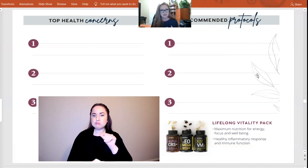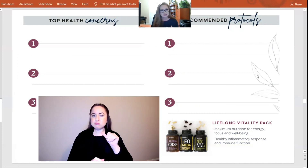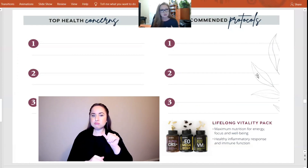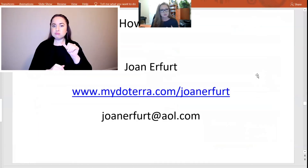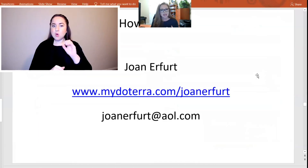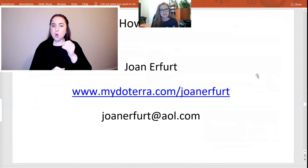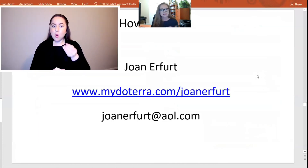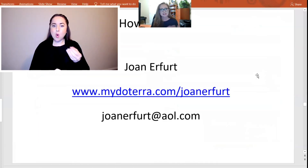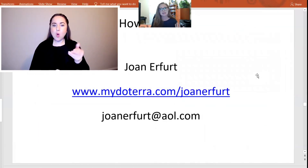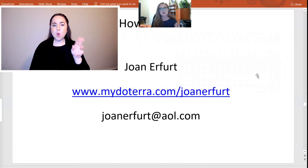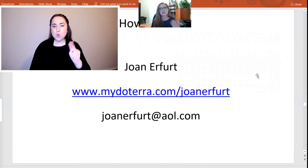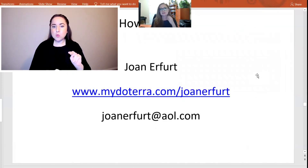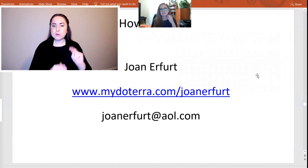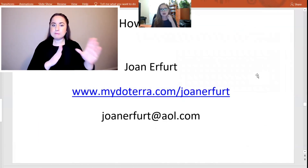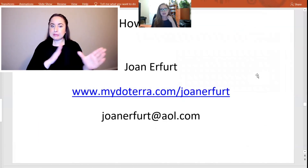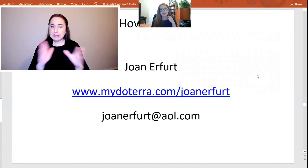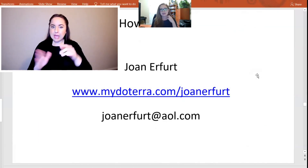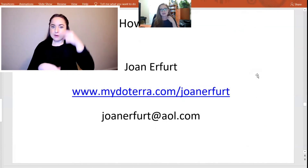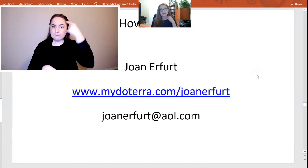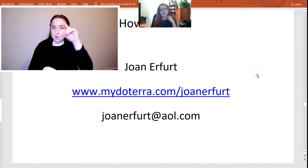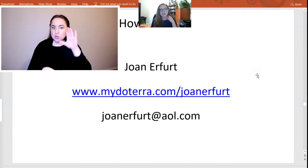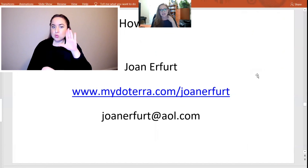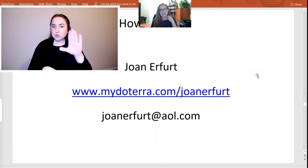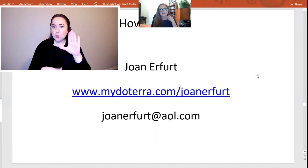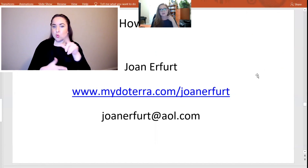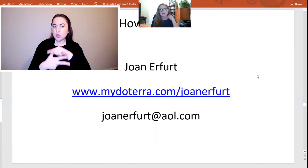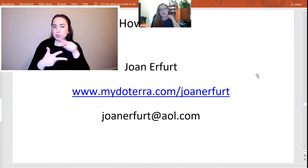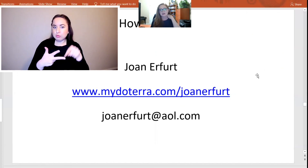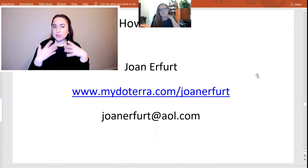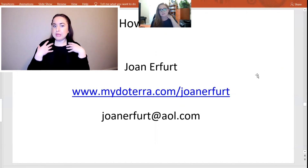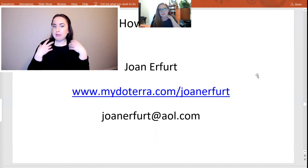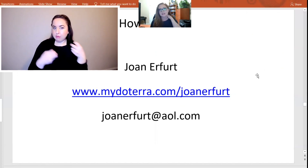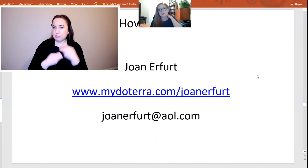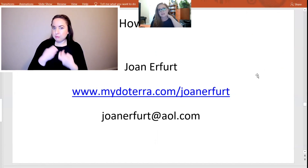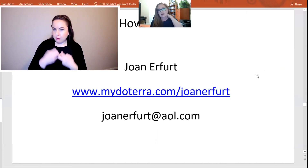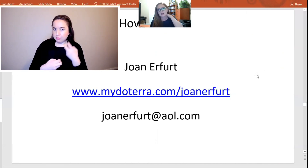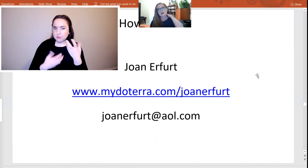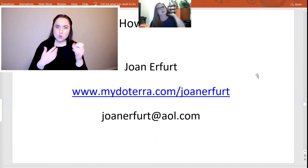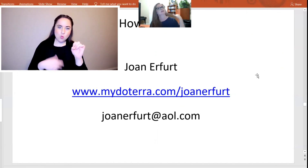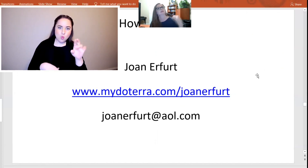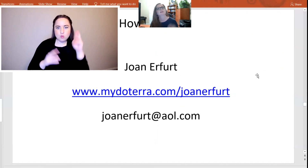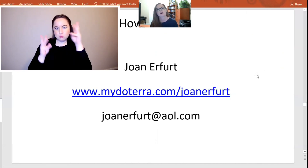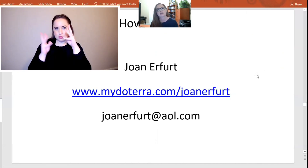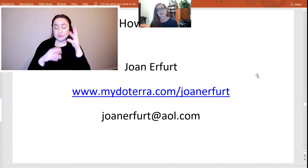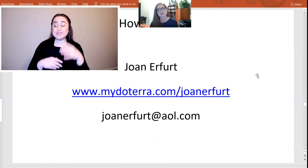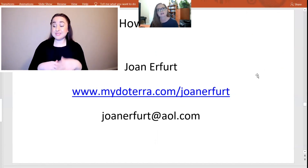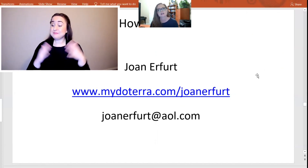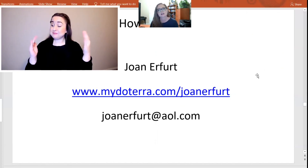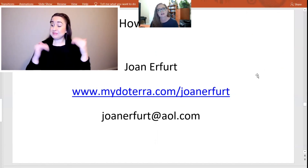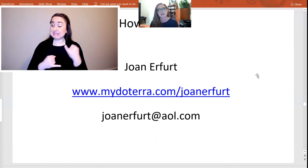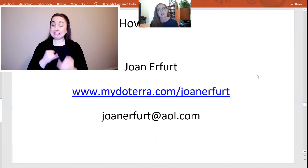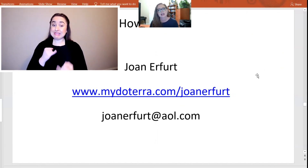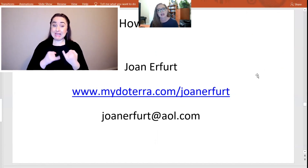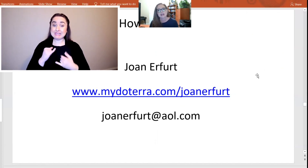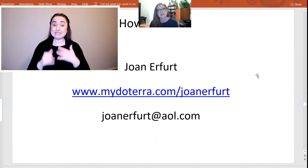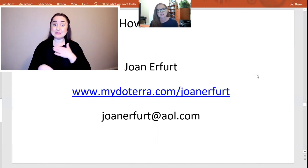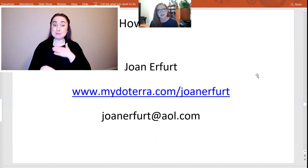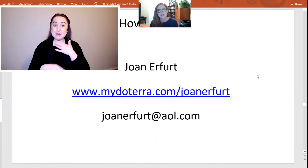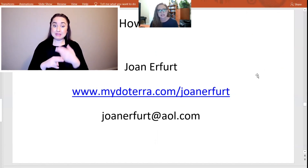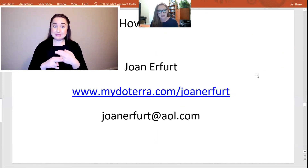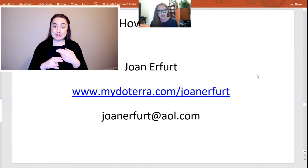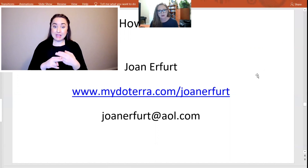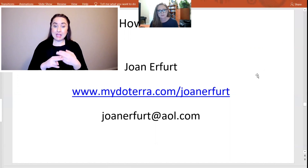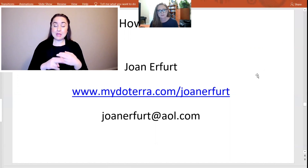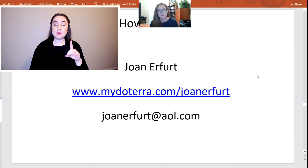So lastly, here is my name, my doTERRA login, and